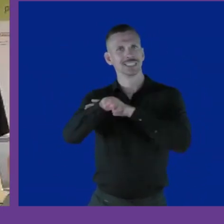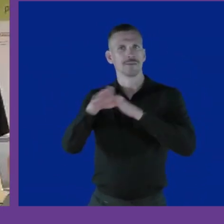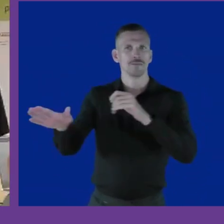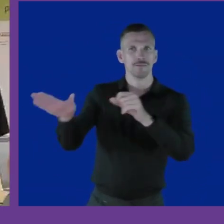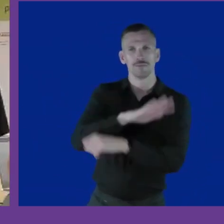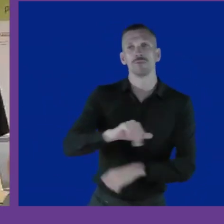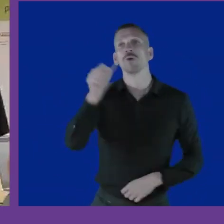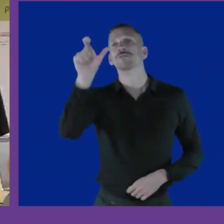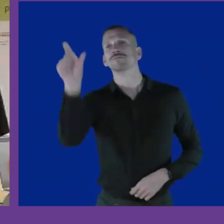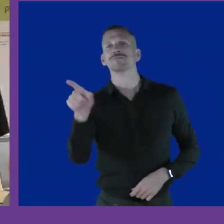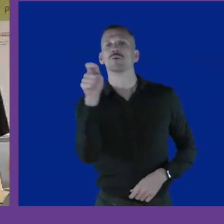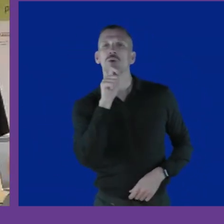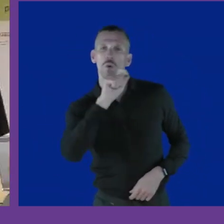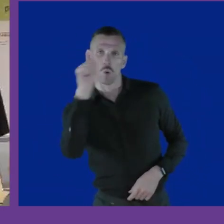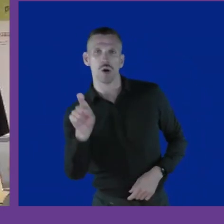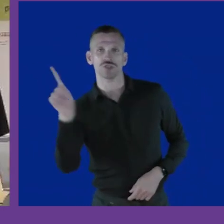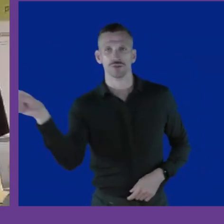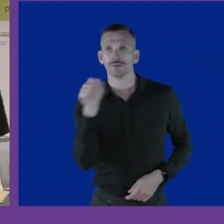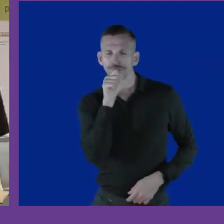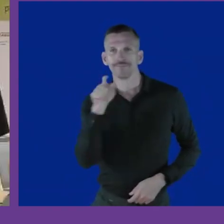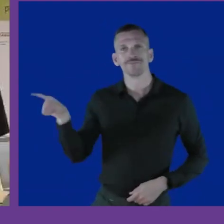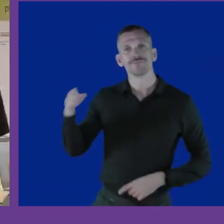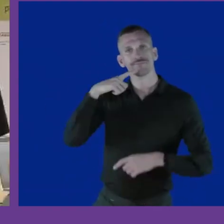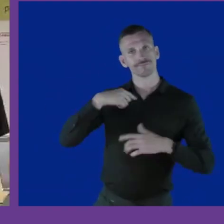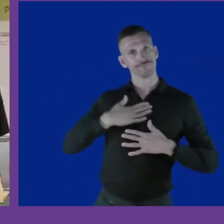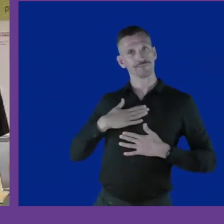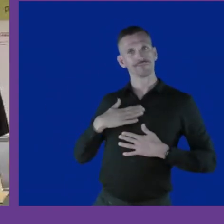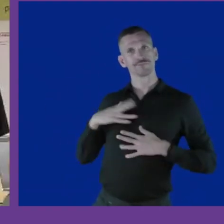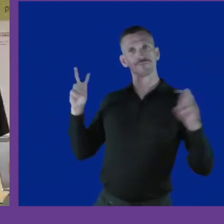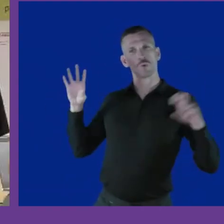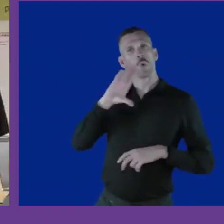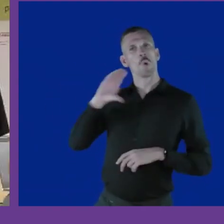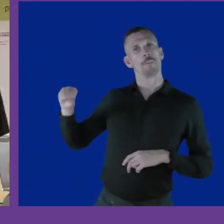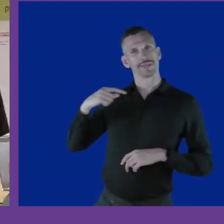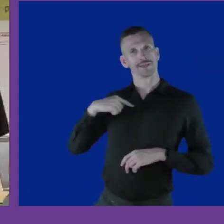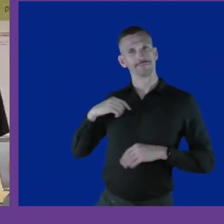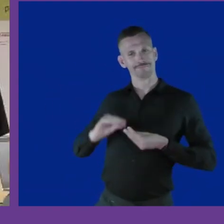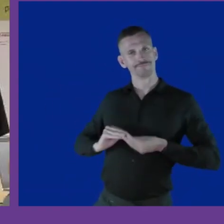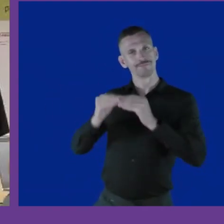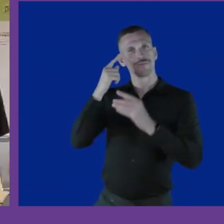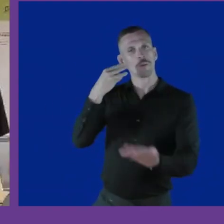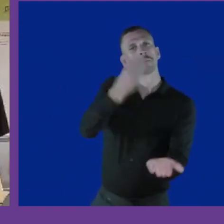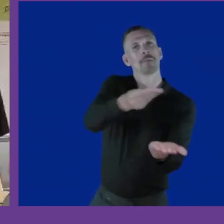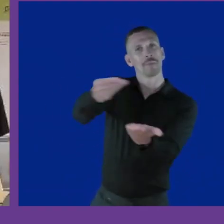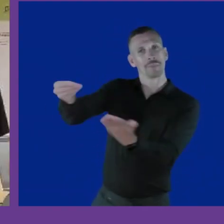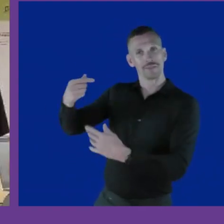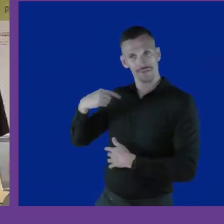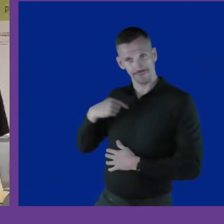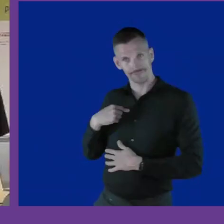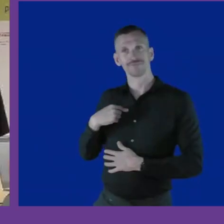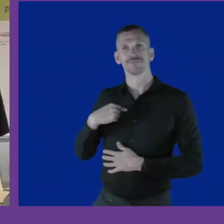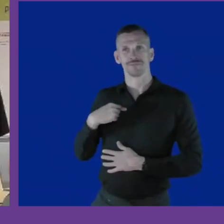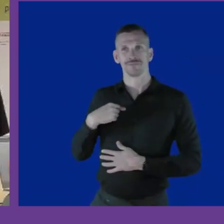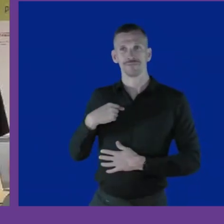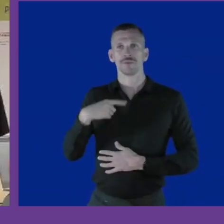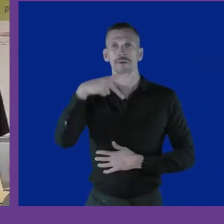of view, that all the terminal manufacturers today are under PCI rules that we have to meet. And PCI, PTS,